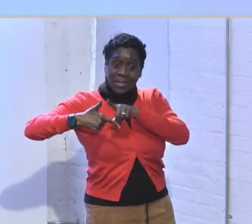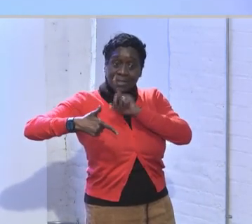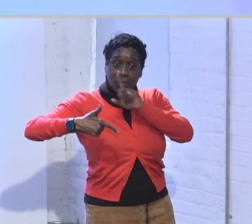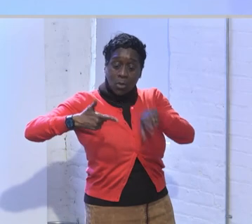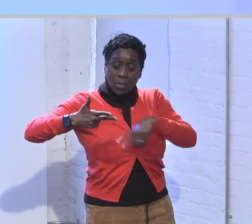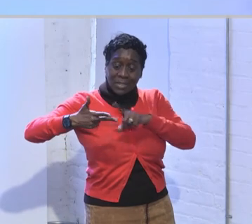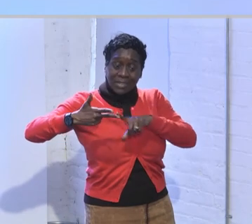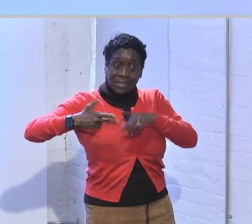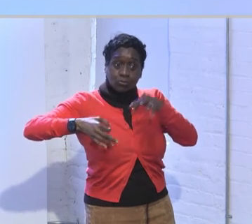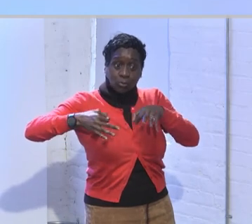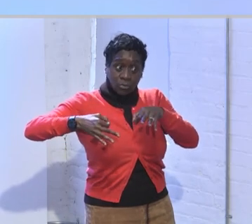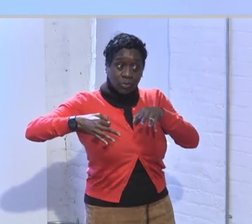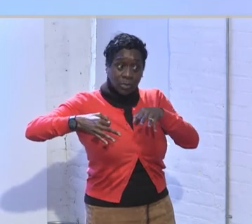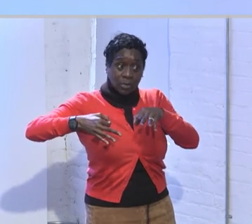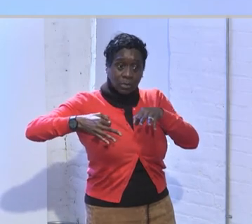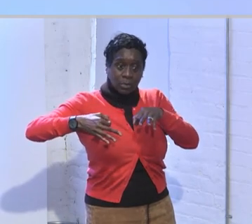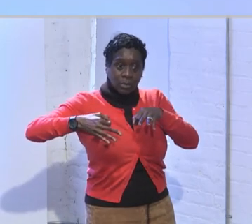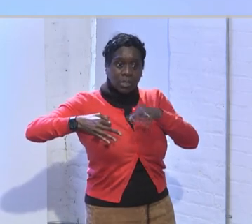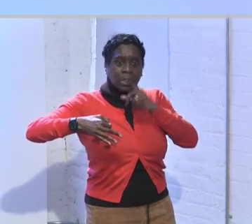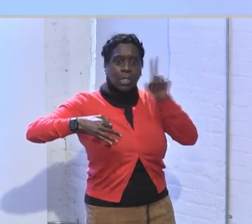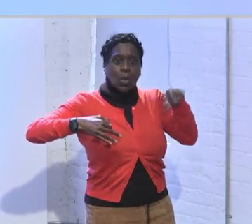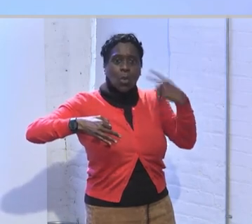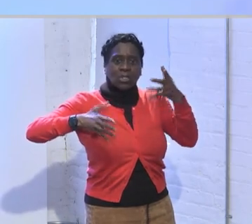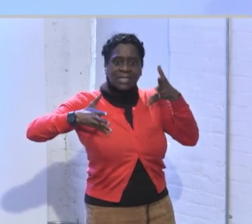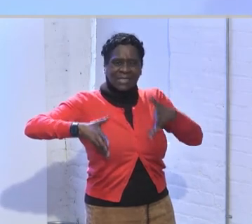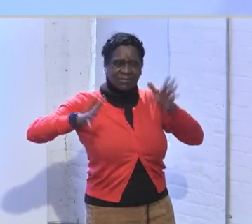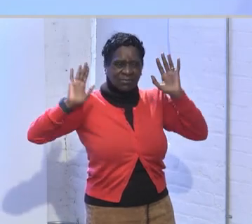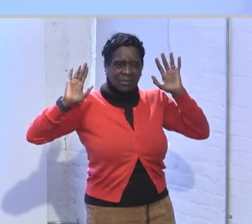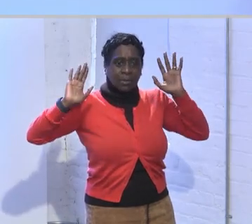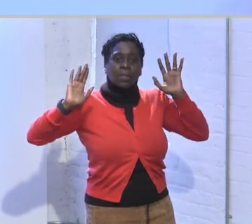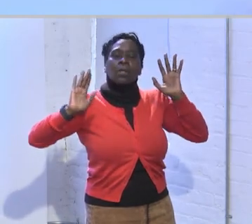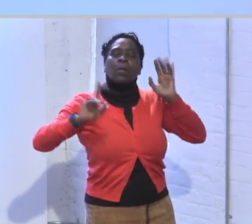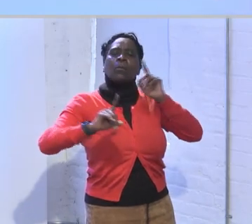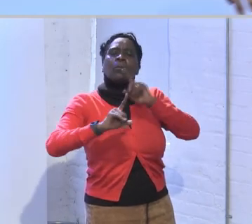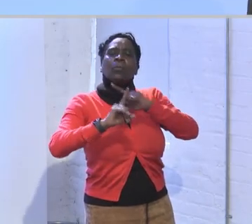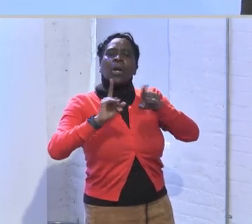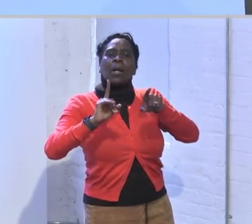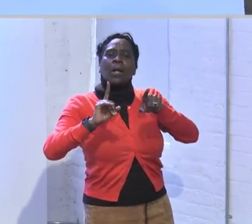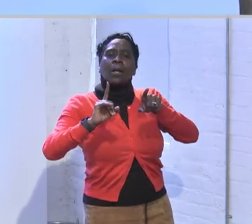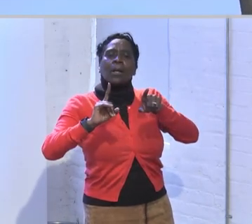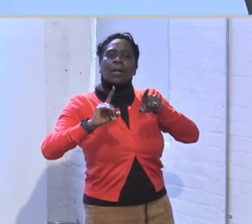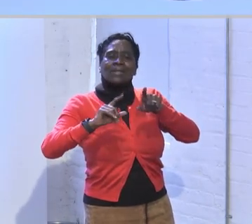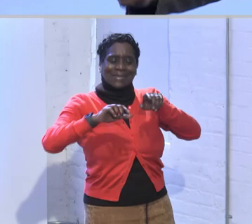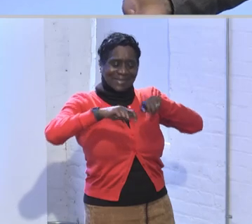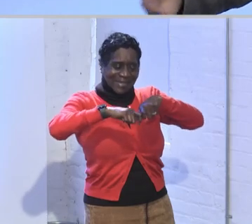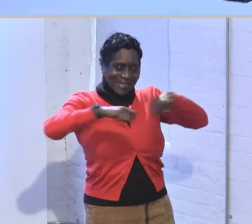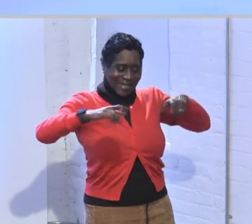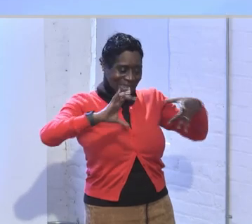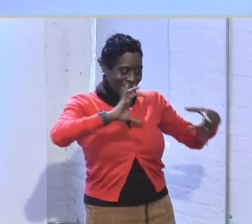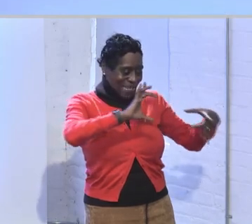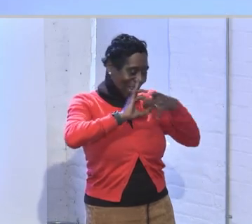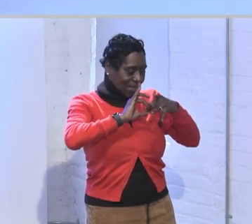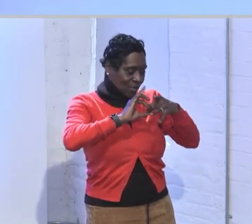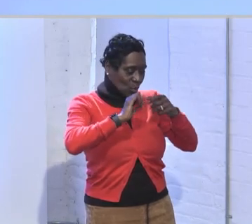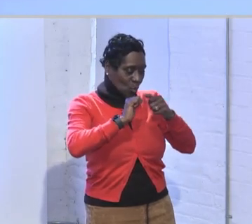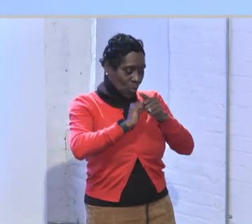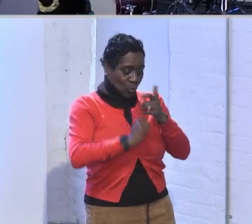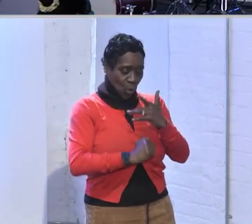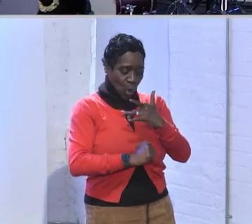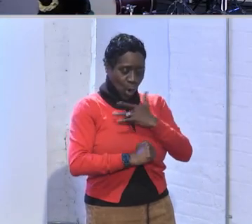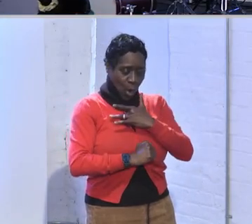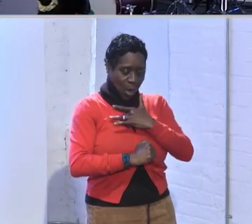his judgments, and not just leaving it there, but tying that into a heart of affection